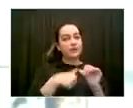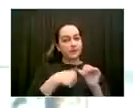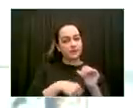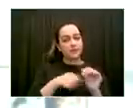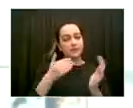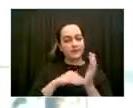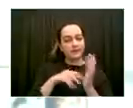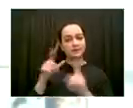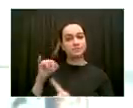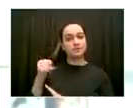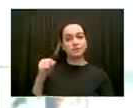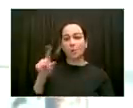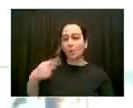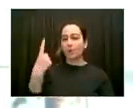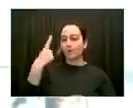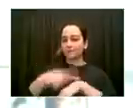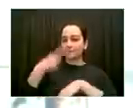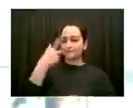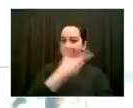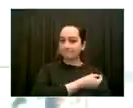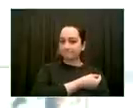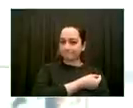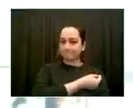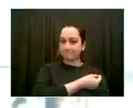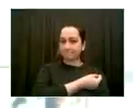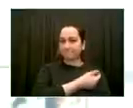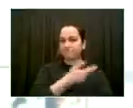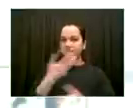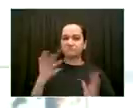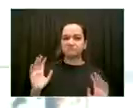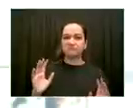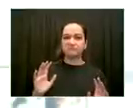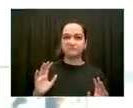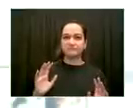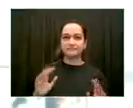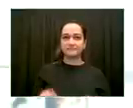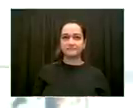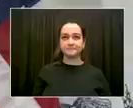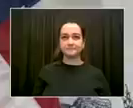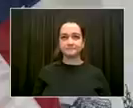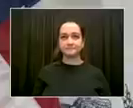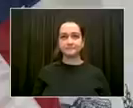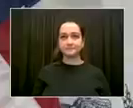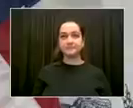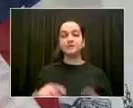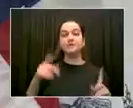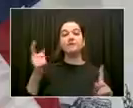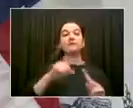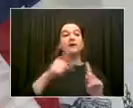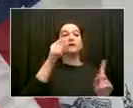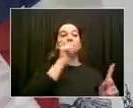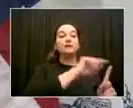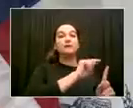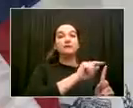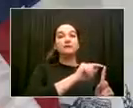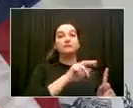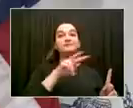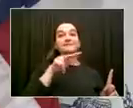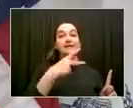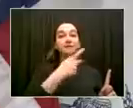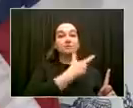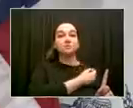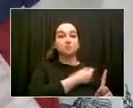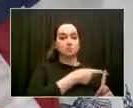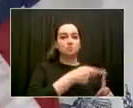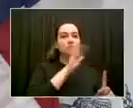some additional second doses as well for people who are slated to receive them this week. Thank you. Go ahead, Kristen. Great, thank you